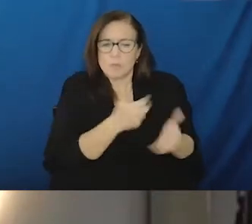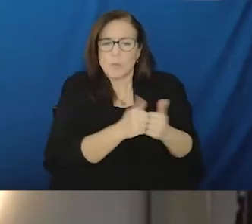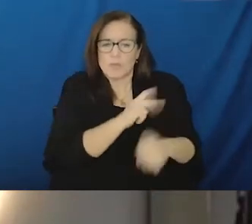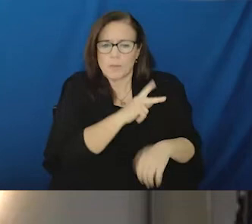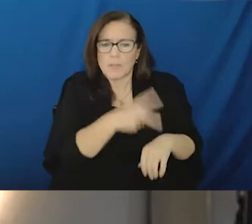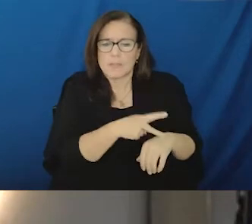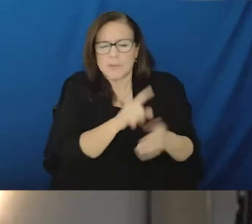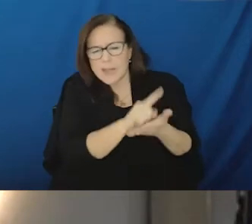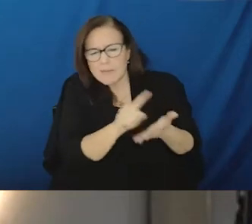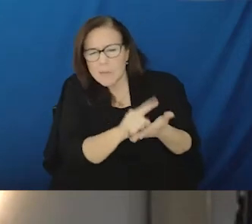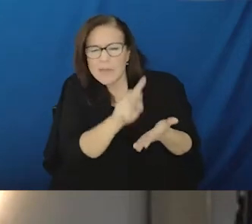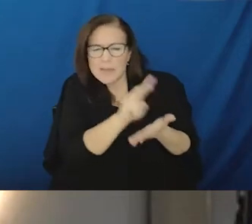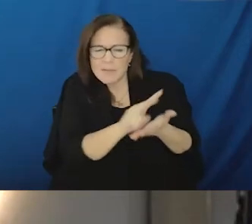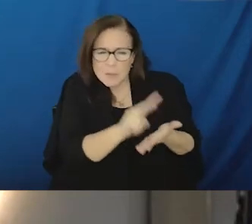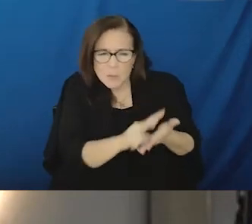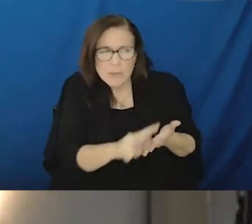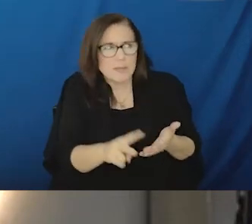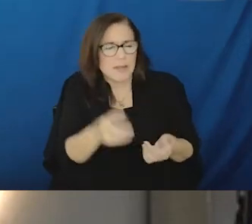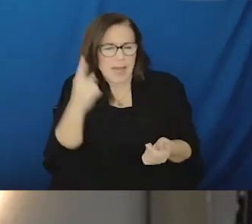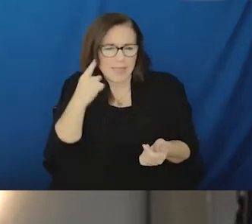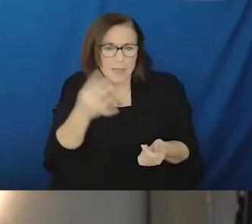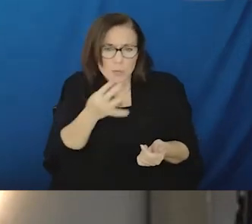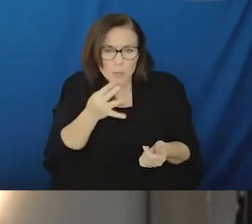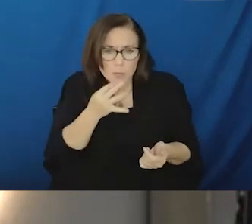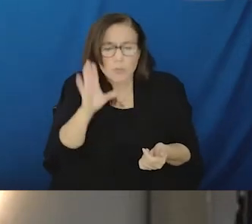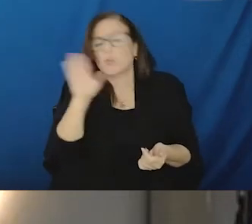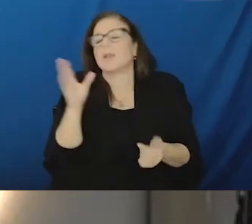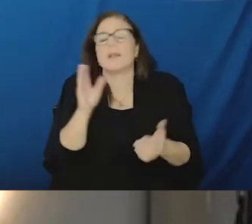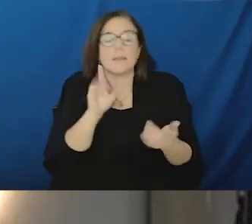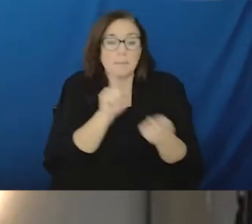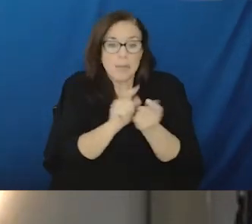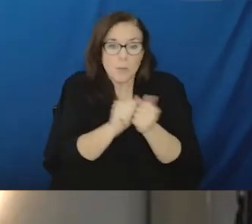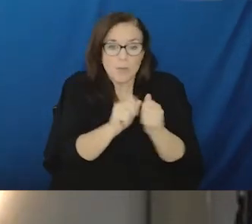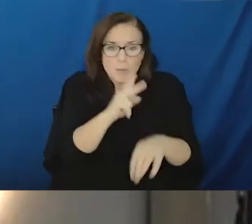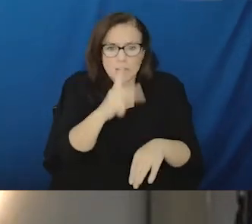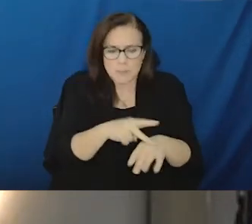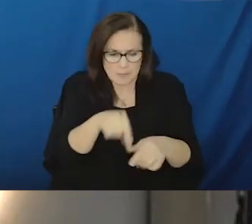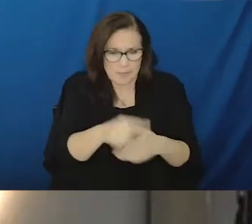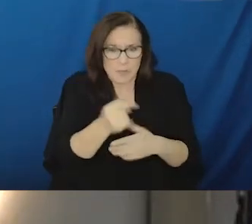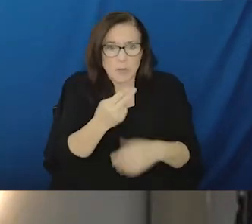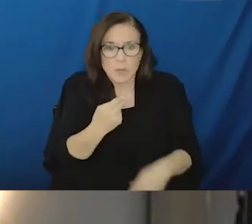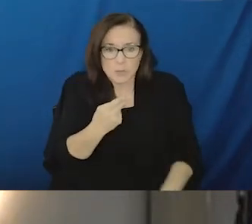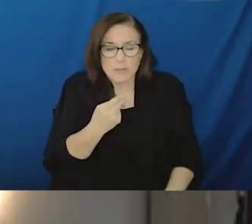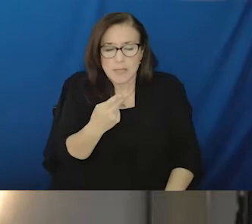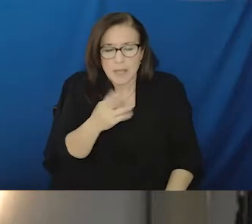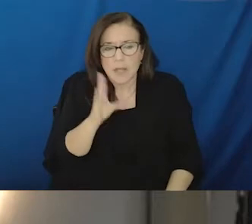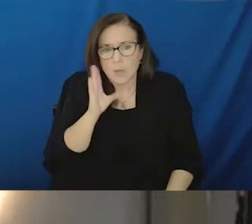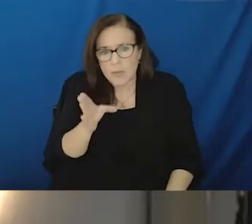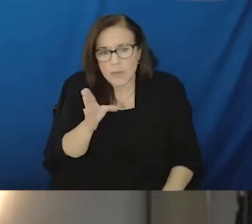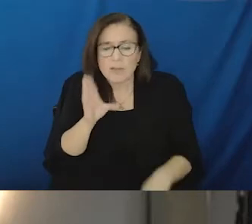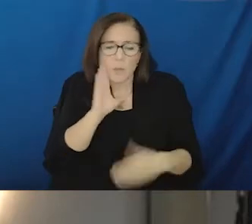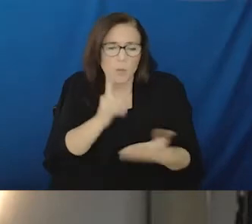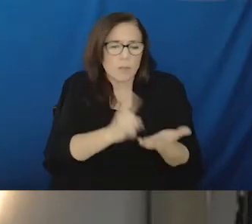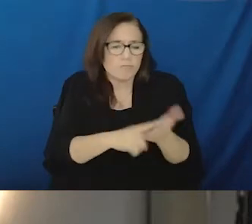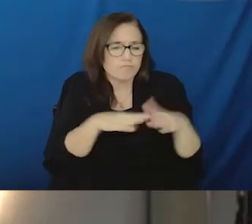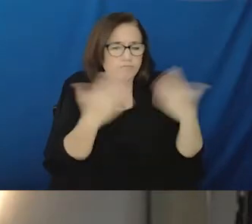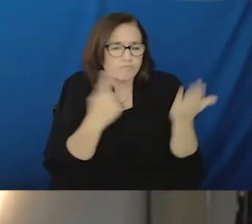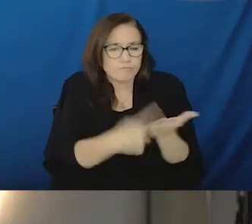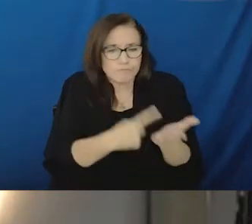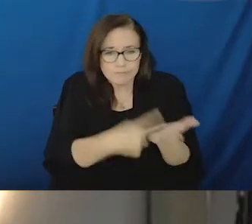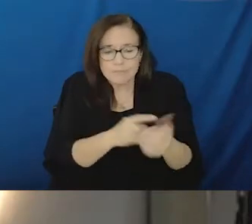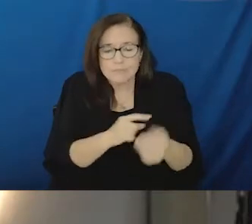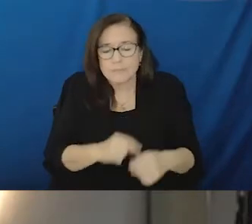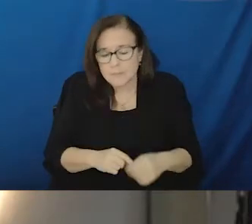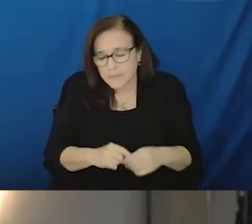meeting coming up, I think Thursdays, when we were meeting with both groups, and we will begin to have those discussions. I do want to